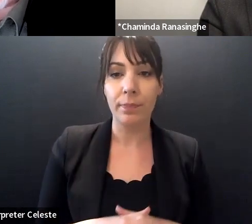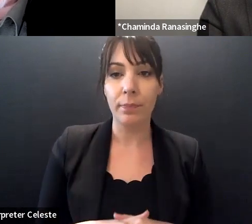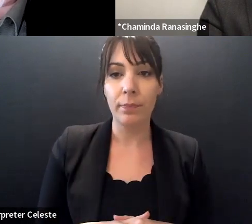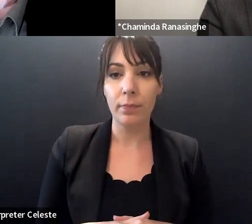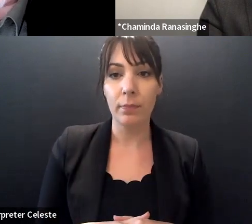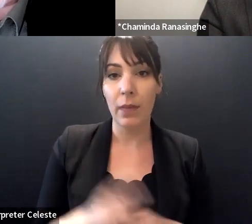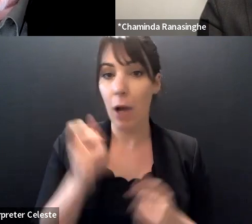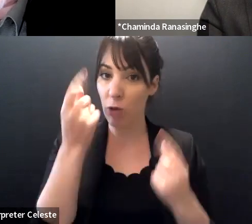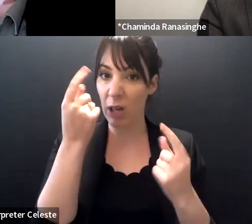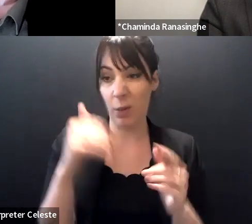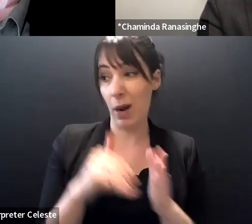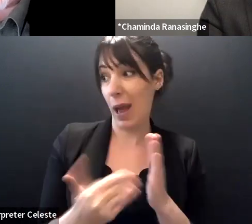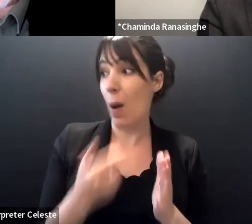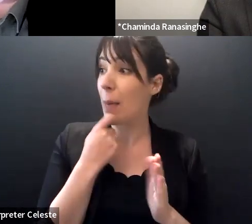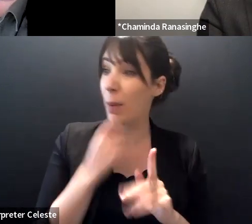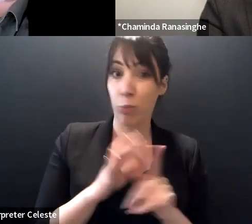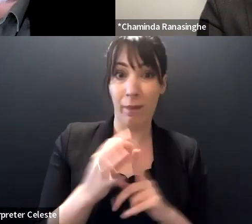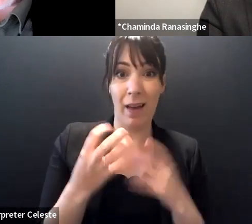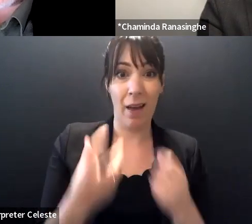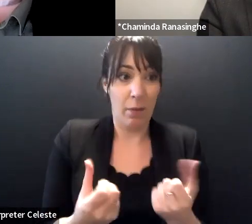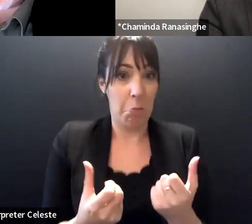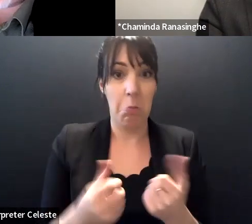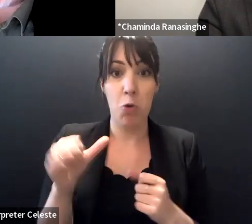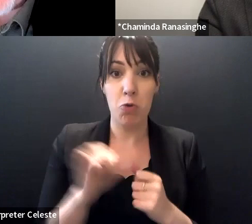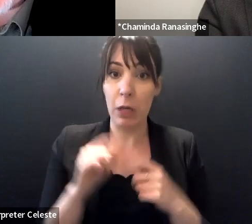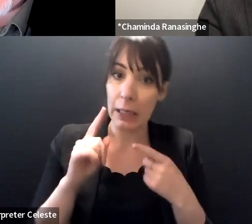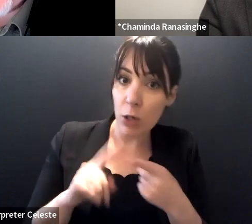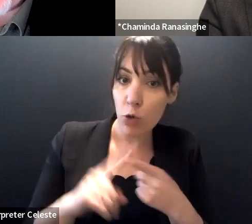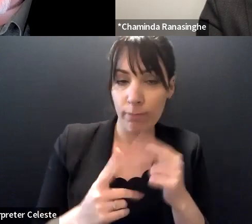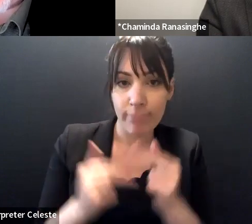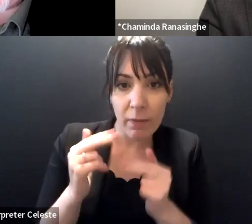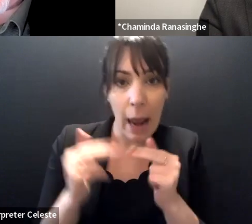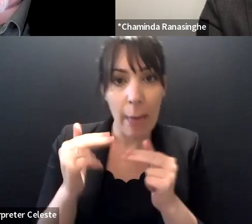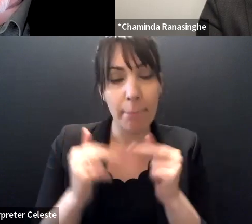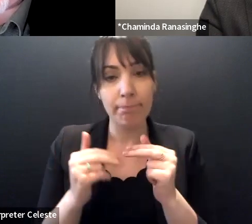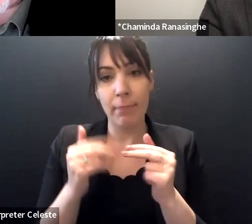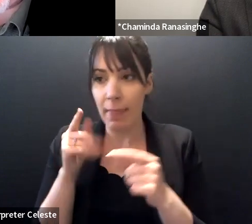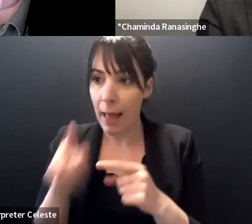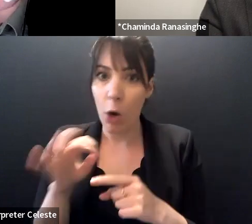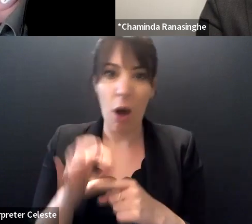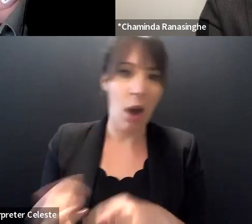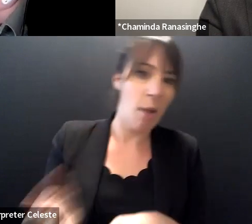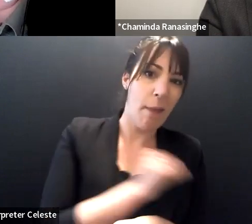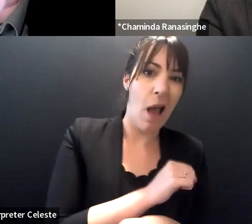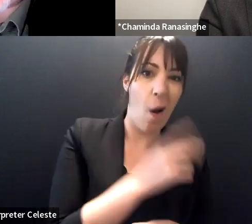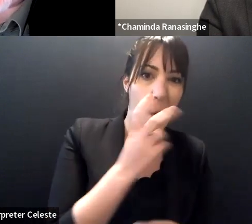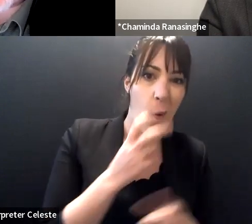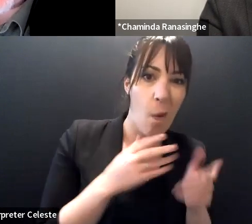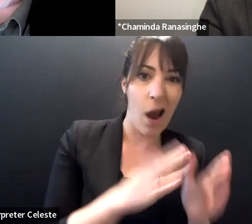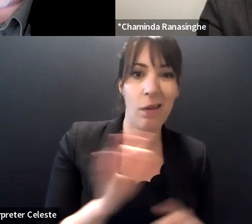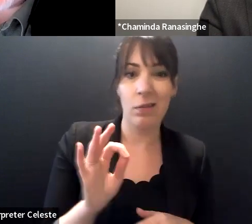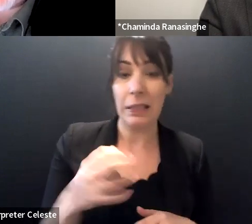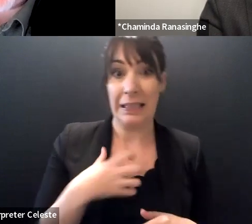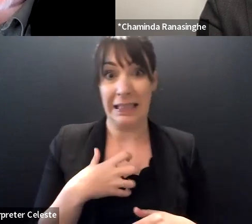off in some cases. So how do we continue that? How do we actually expand and build on that rather than go back to what it was? And it is scary to see some that are going back